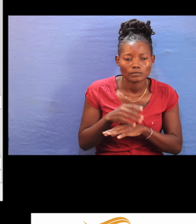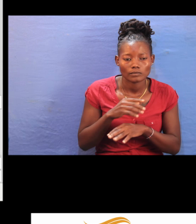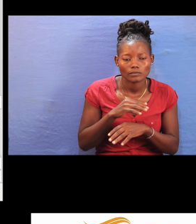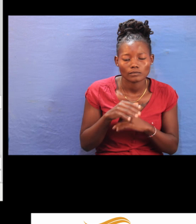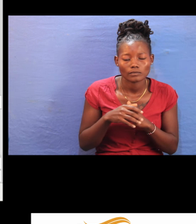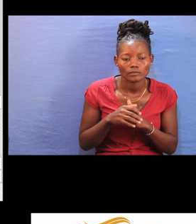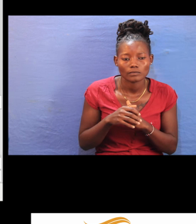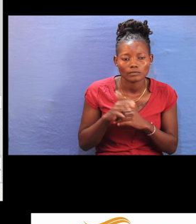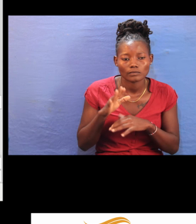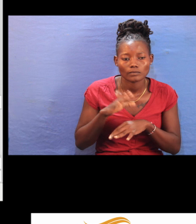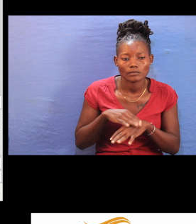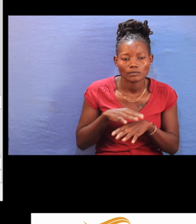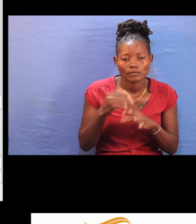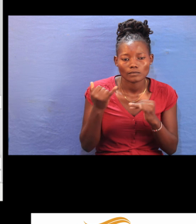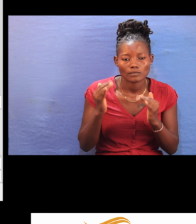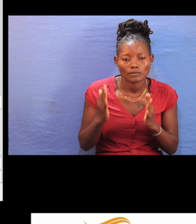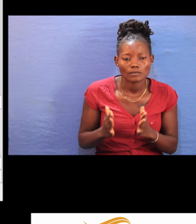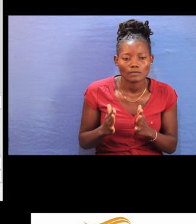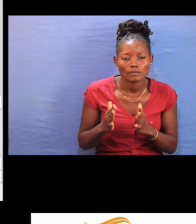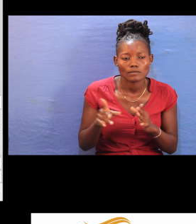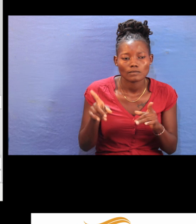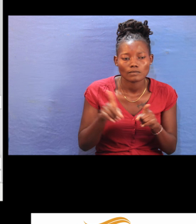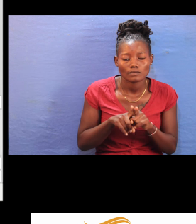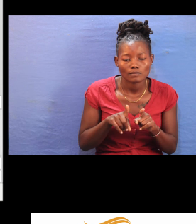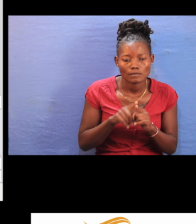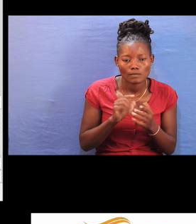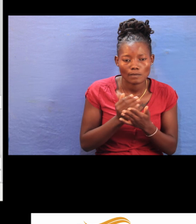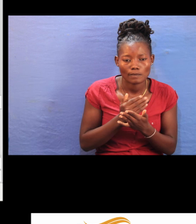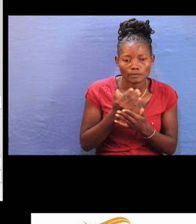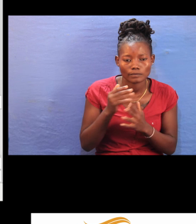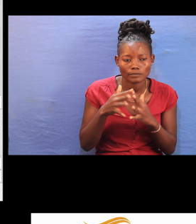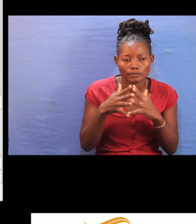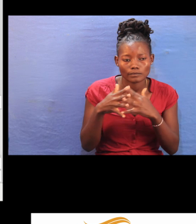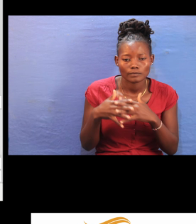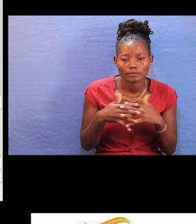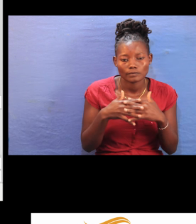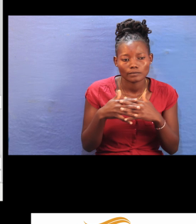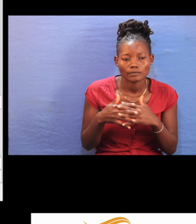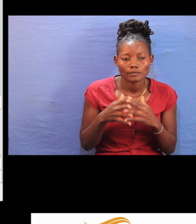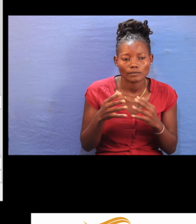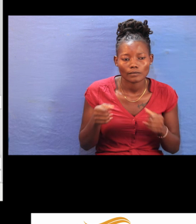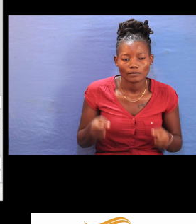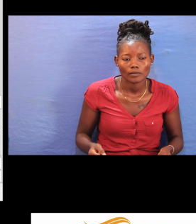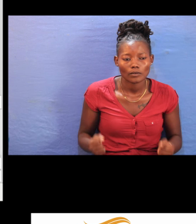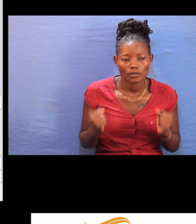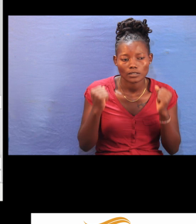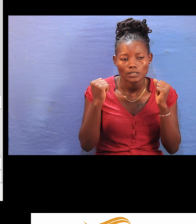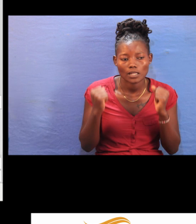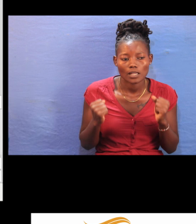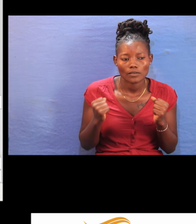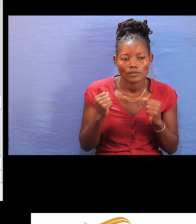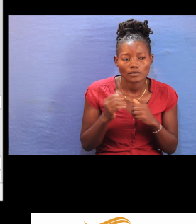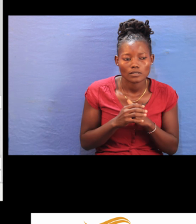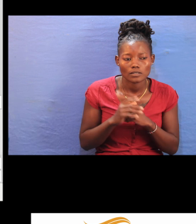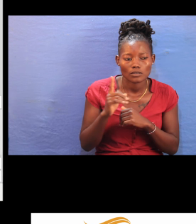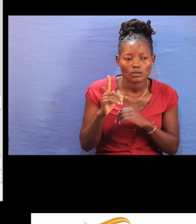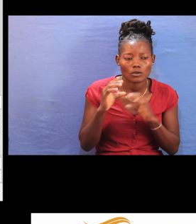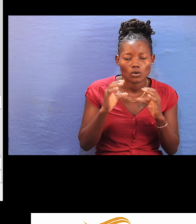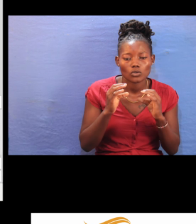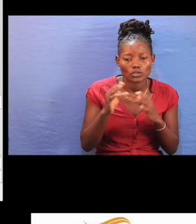papers. Good actually wrote a section in the USA weightlifting, one of their coaching